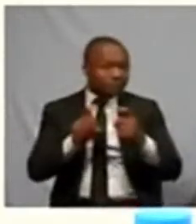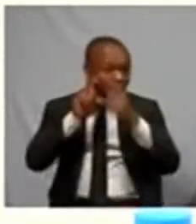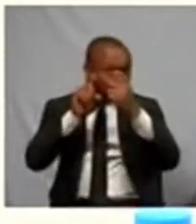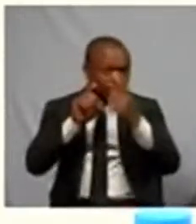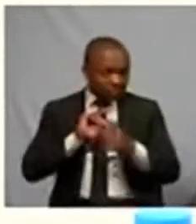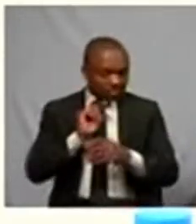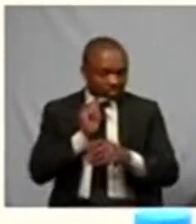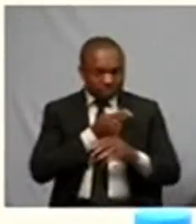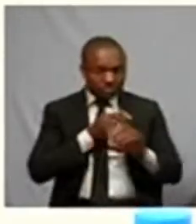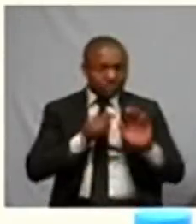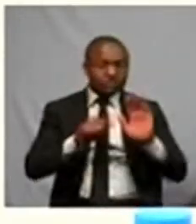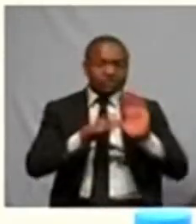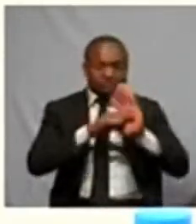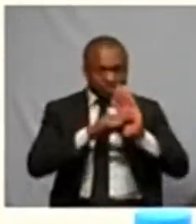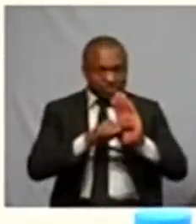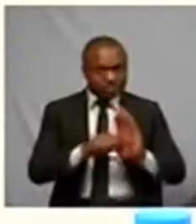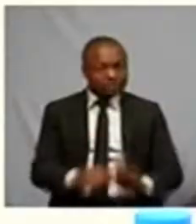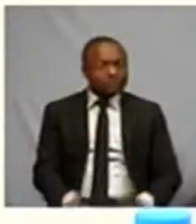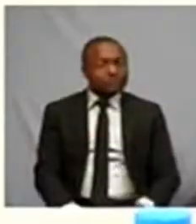negatively?